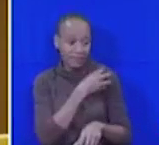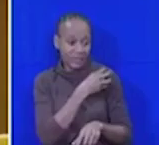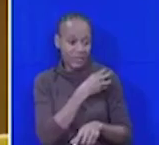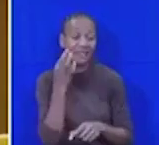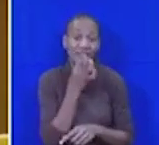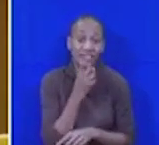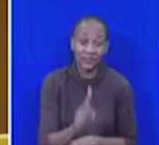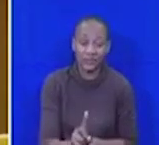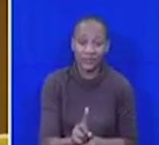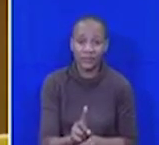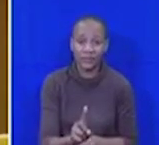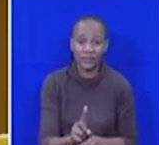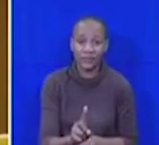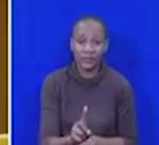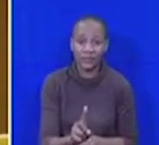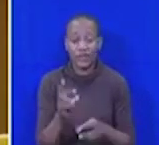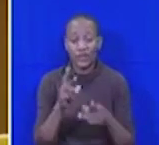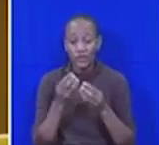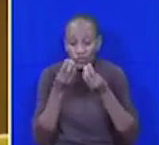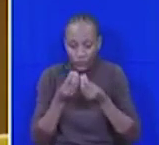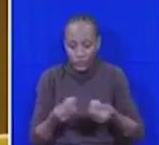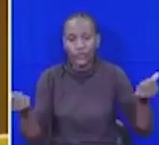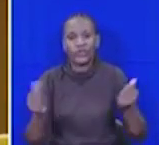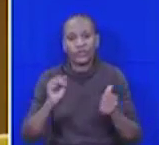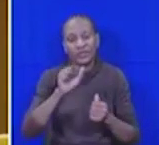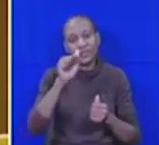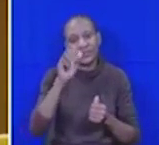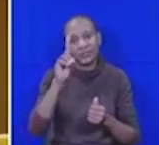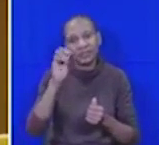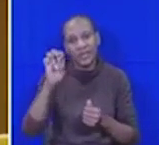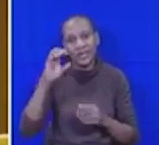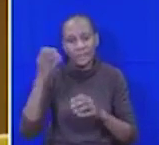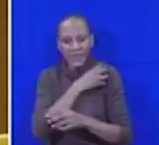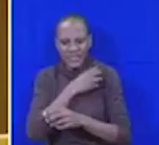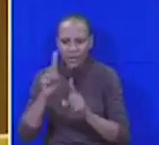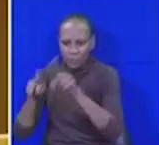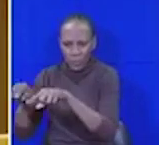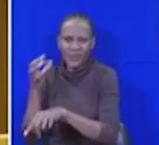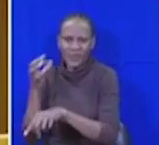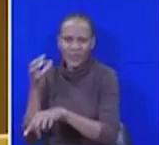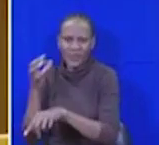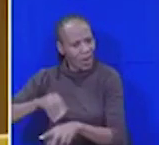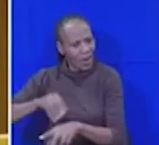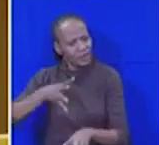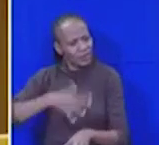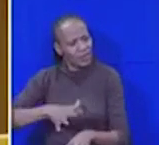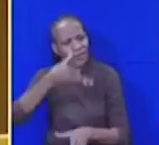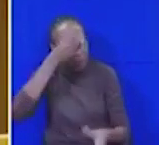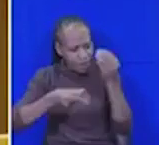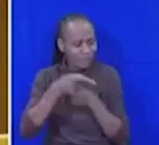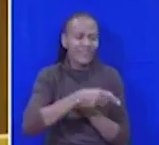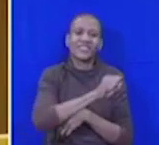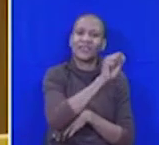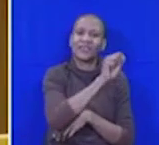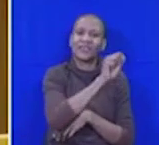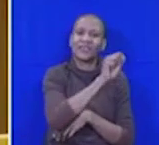when speaking about the resolution of SADC ministers wanting to learn from South Africa, the progressive legislation of the country. This